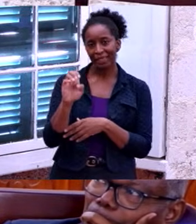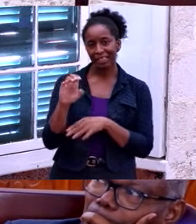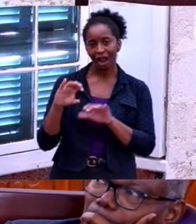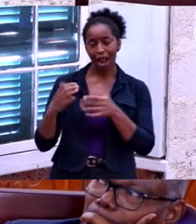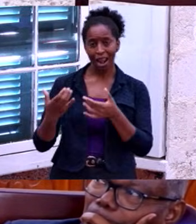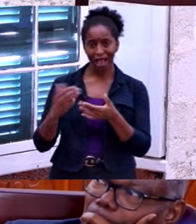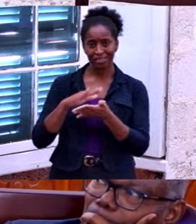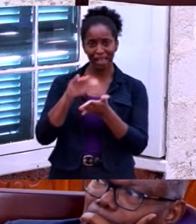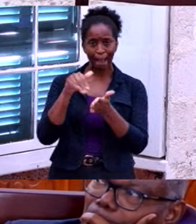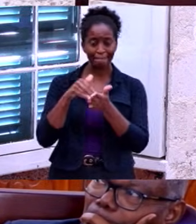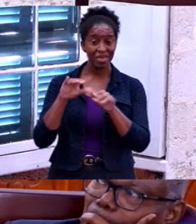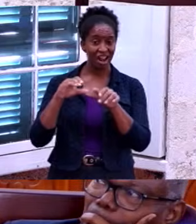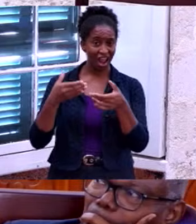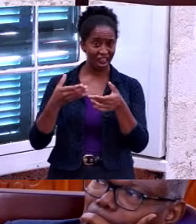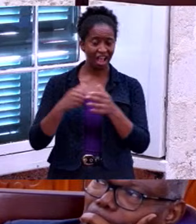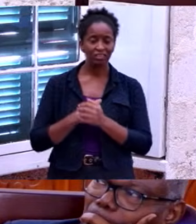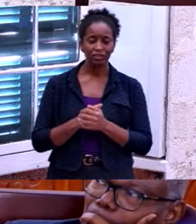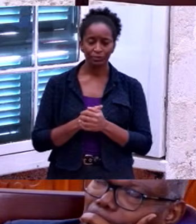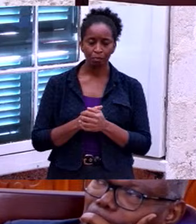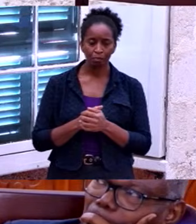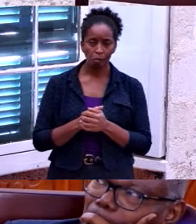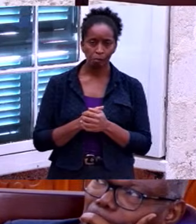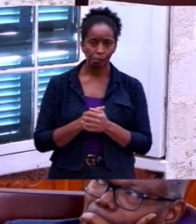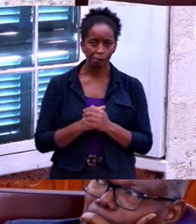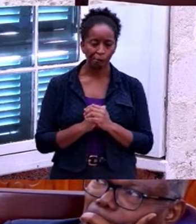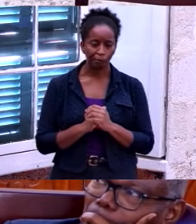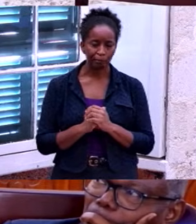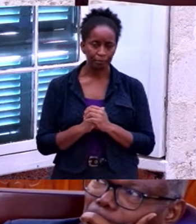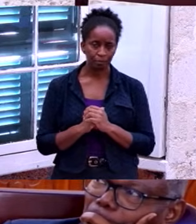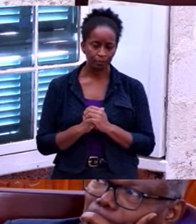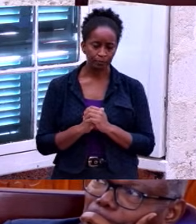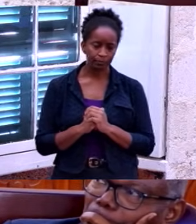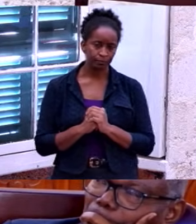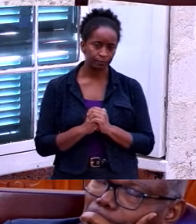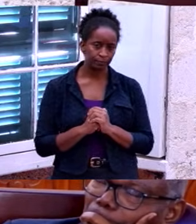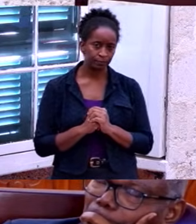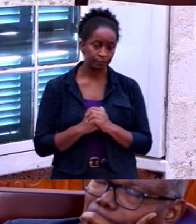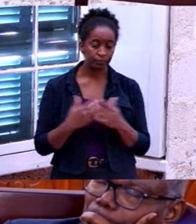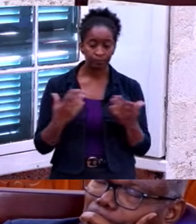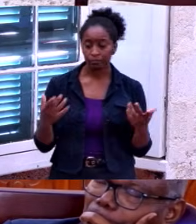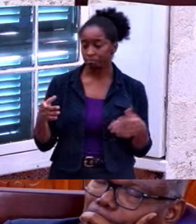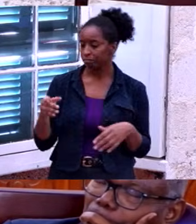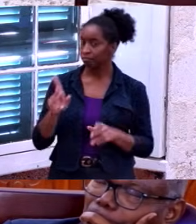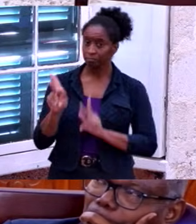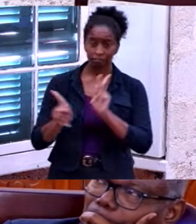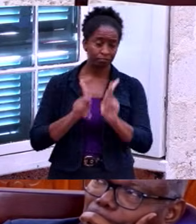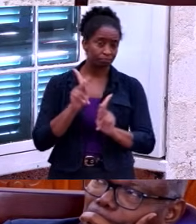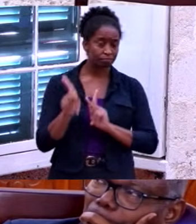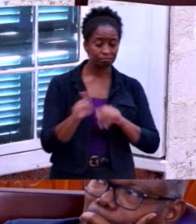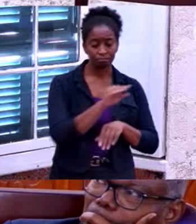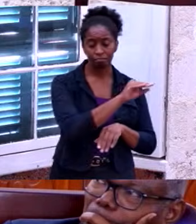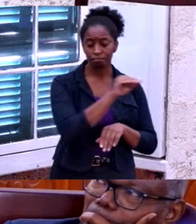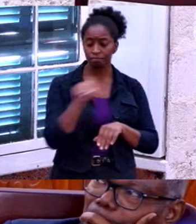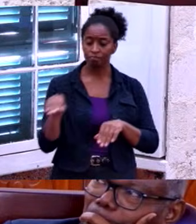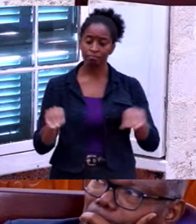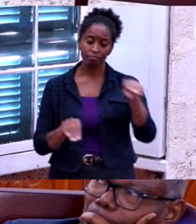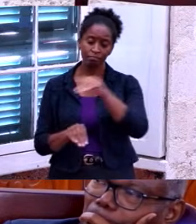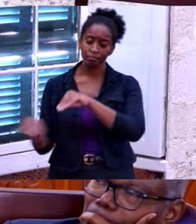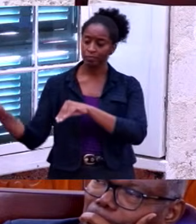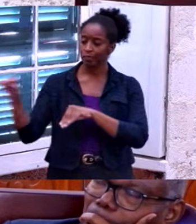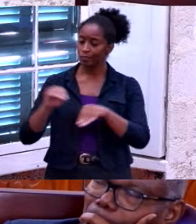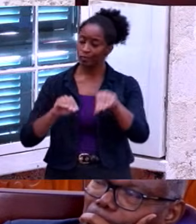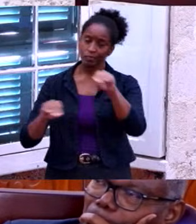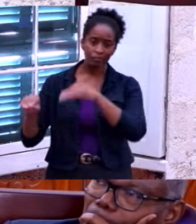the community or the constituency. They've come from other places. It's very, very urban,